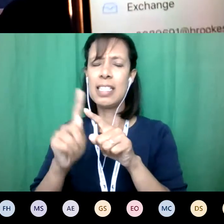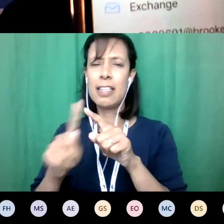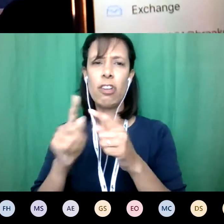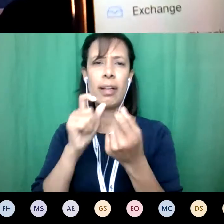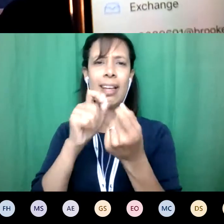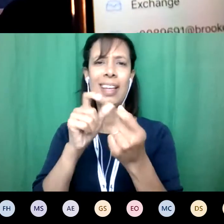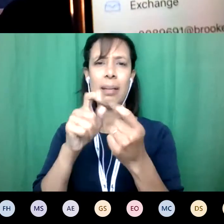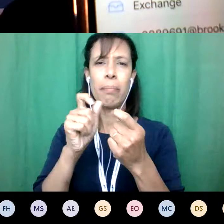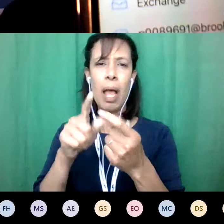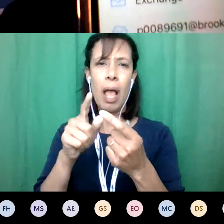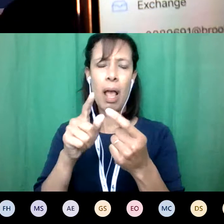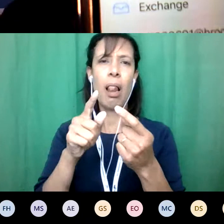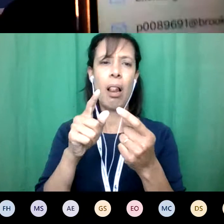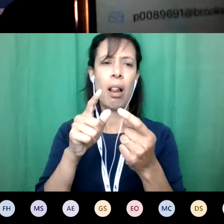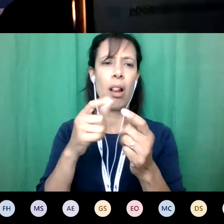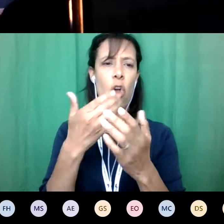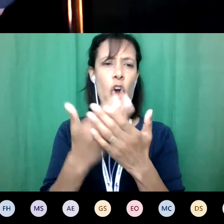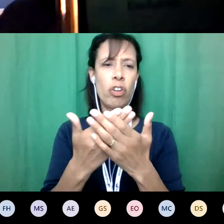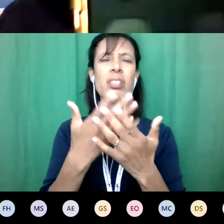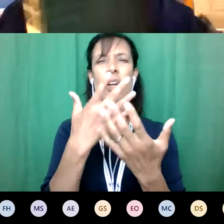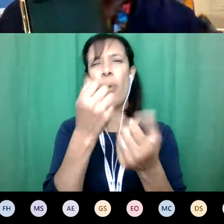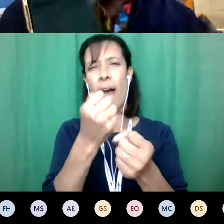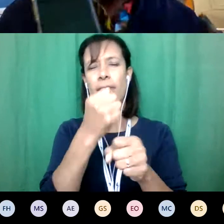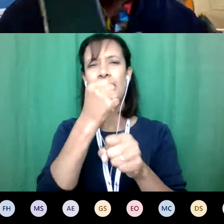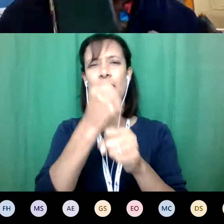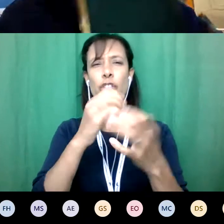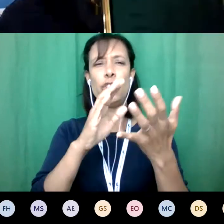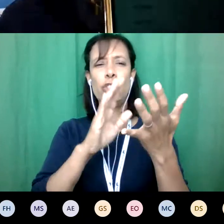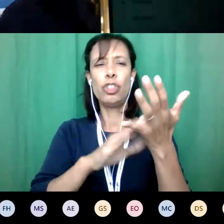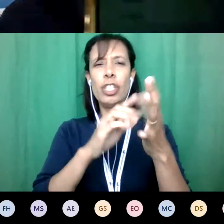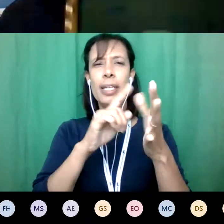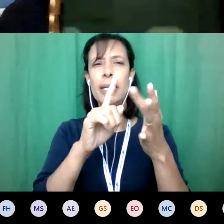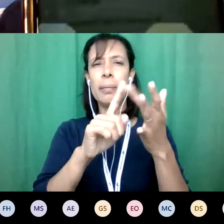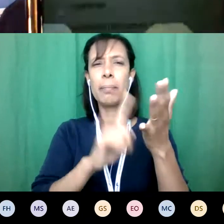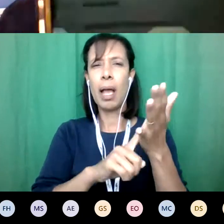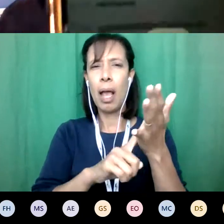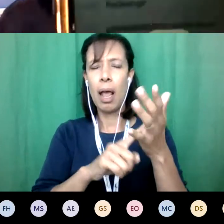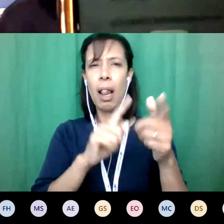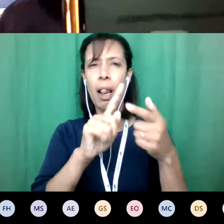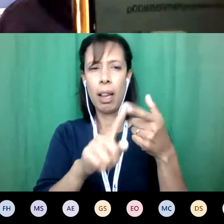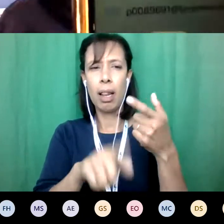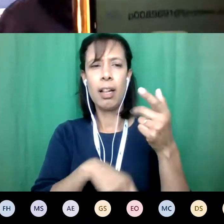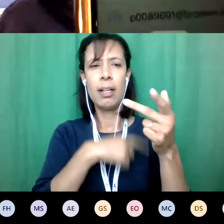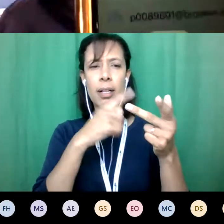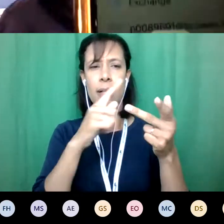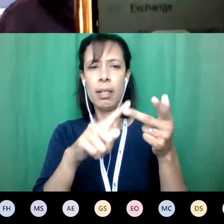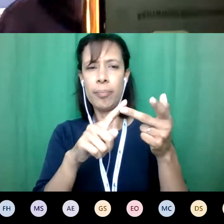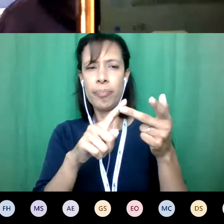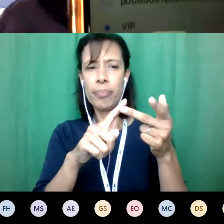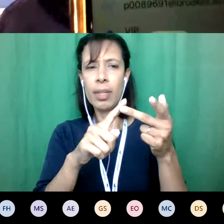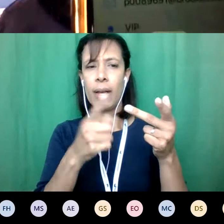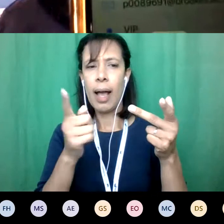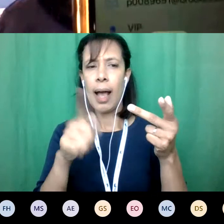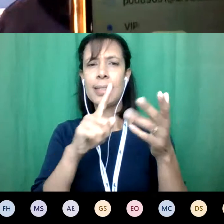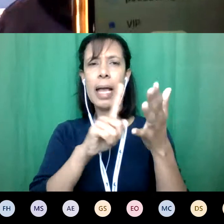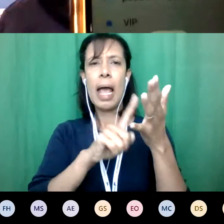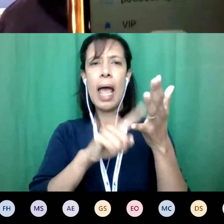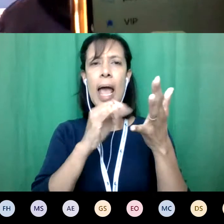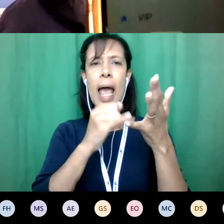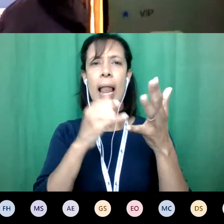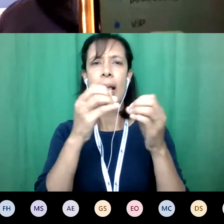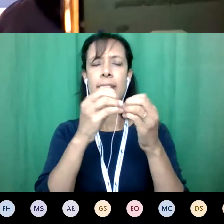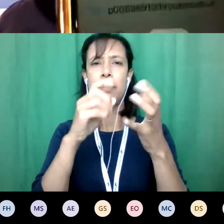Gmail account. I've also got my LSBU